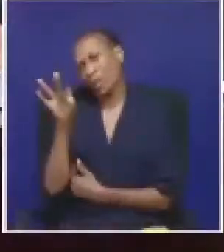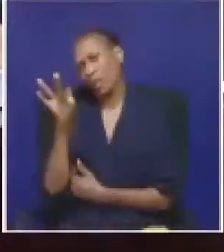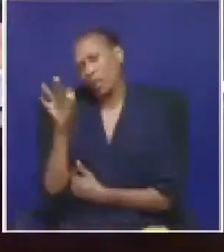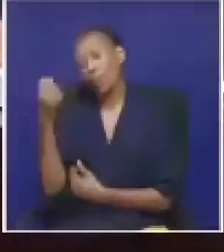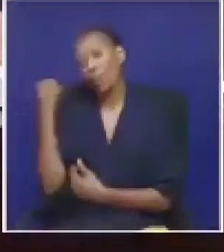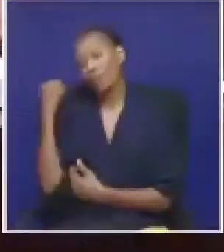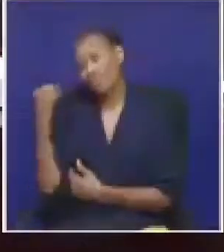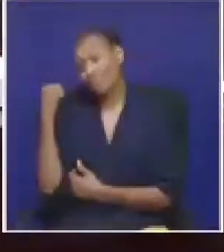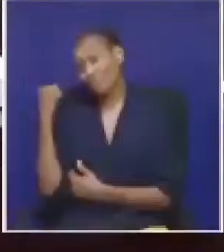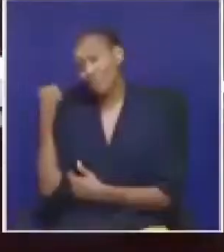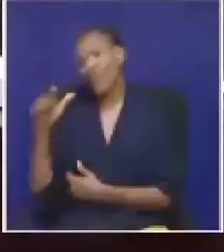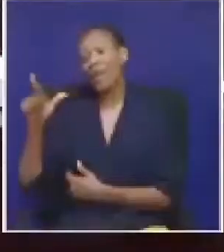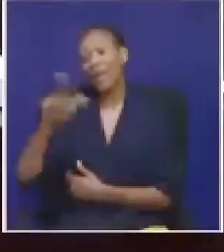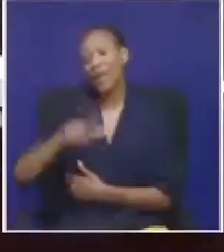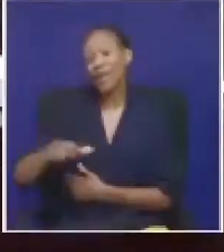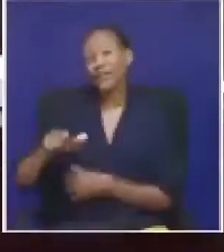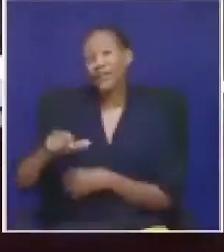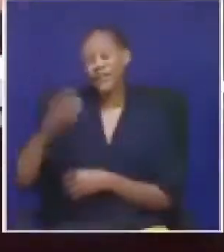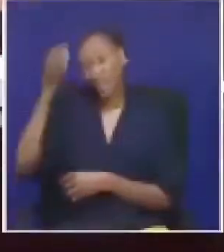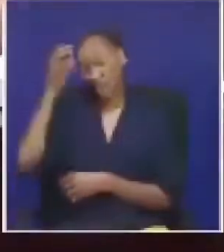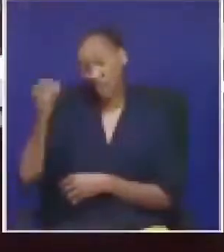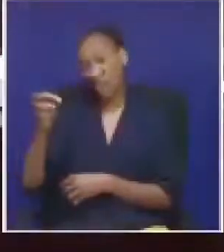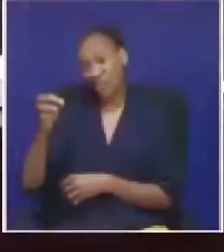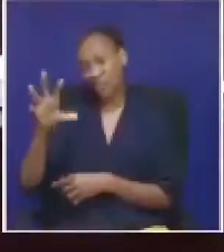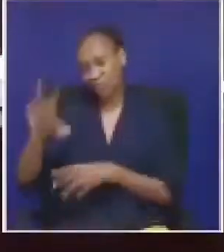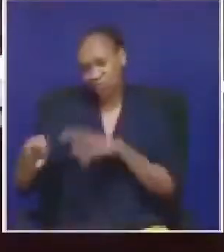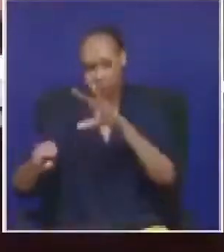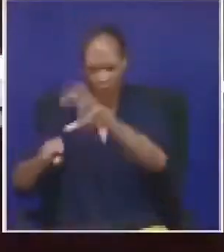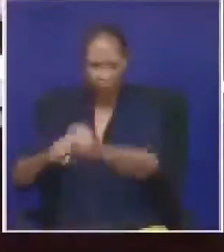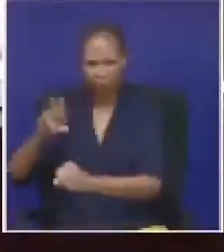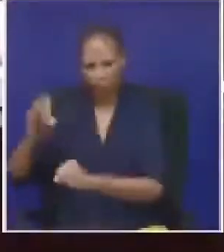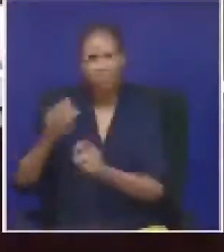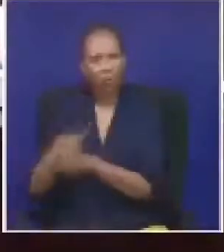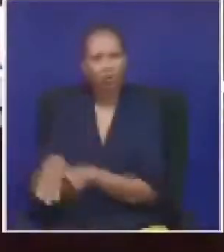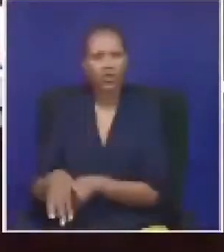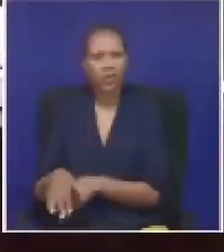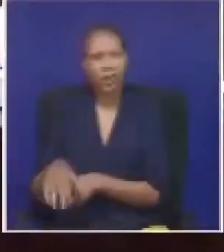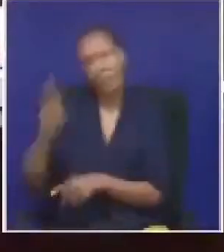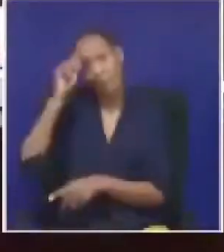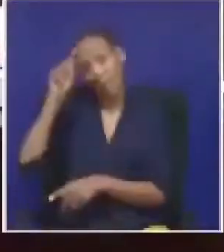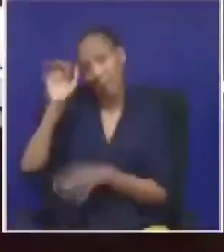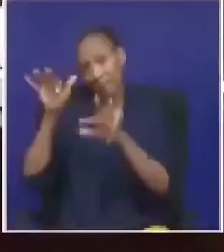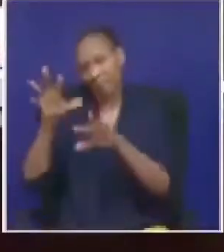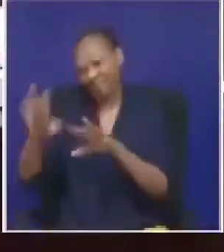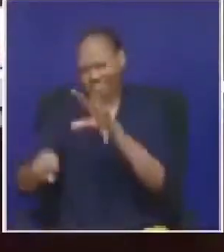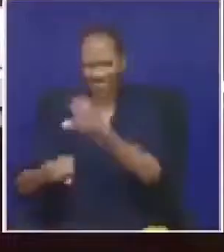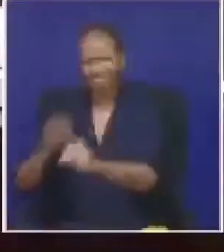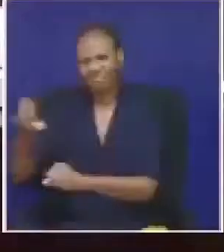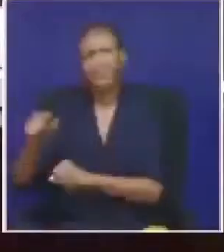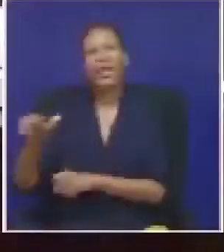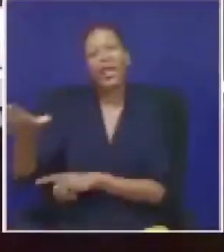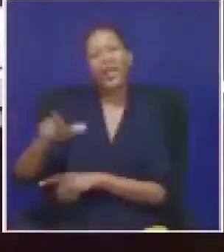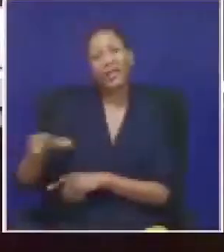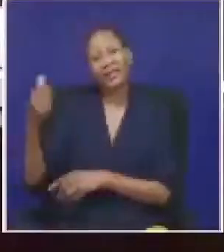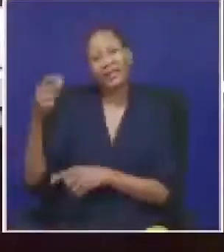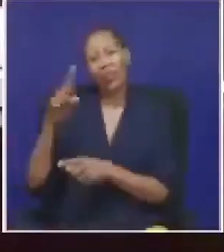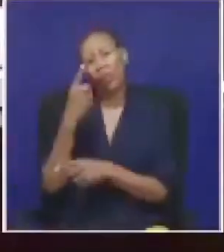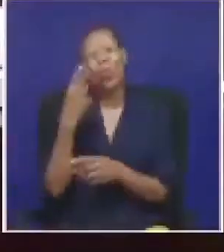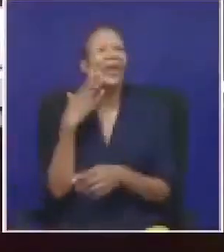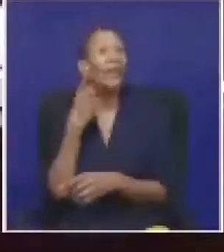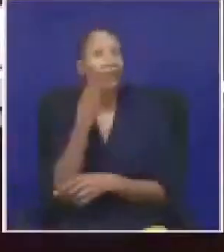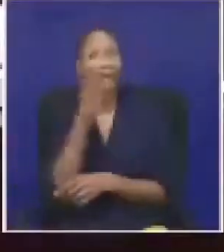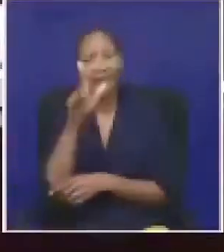where land was dispossessed, particularly from Black people. I want to confirm, Honorable